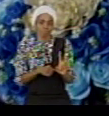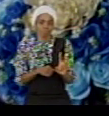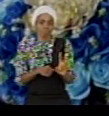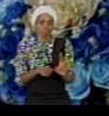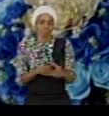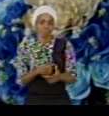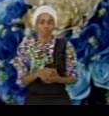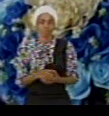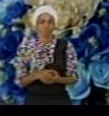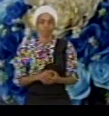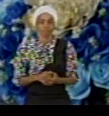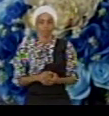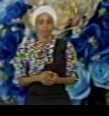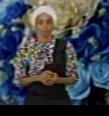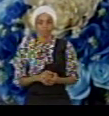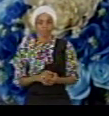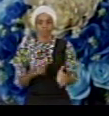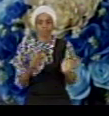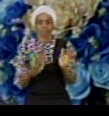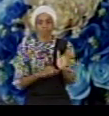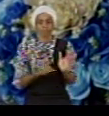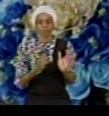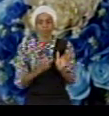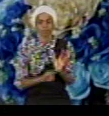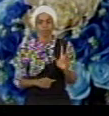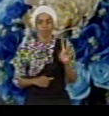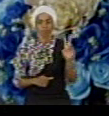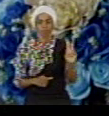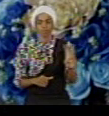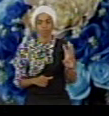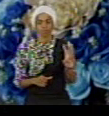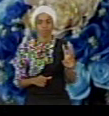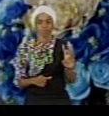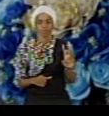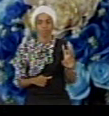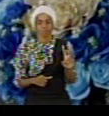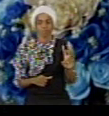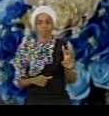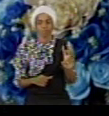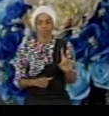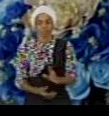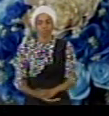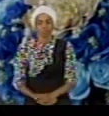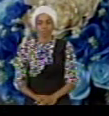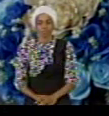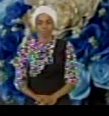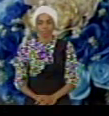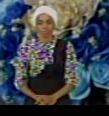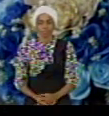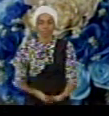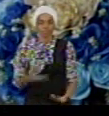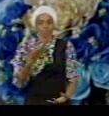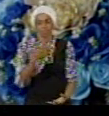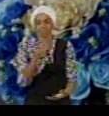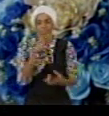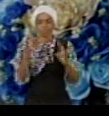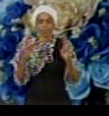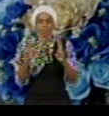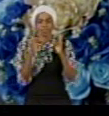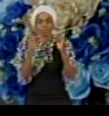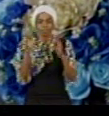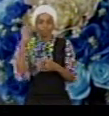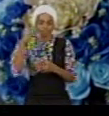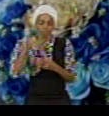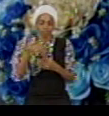page two there's Victory within my soul for the spirits with me abides let the waves of